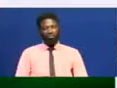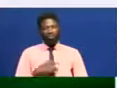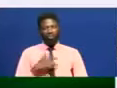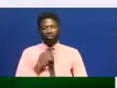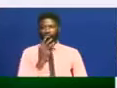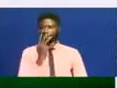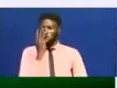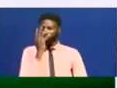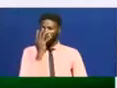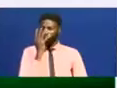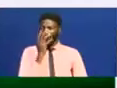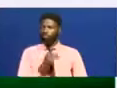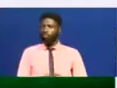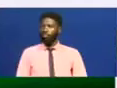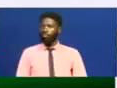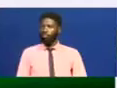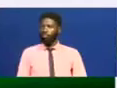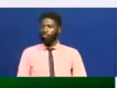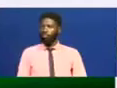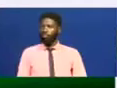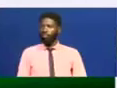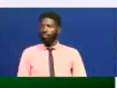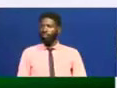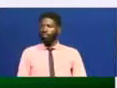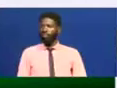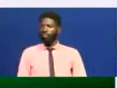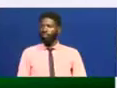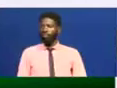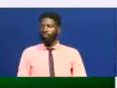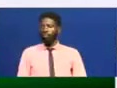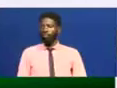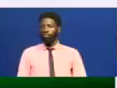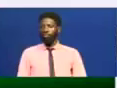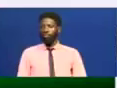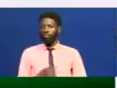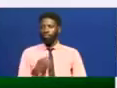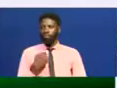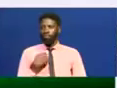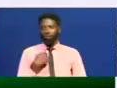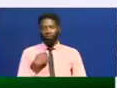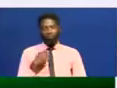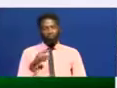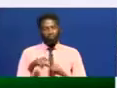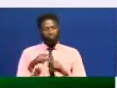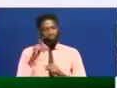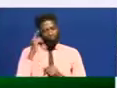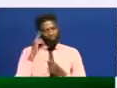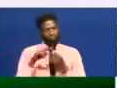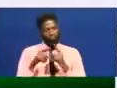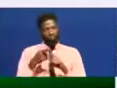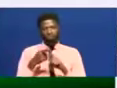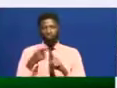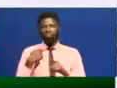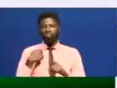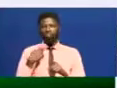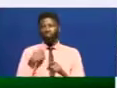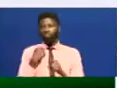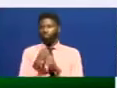embarrassing. So I had to sit down. Having done